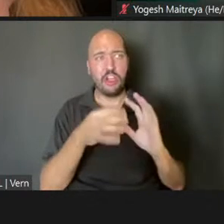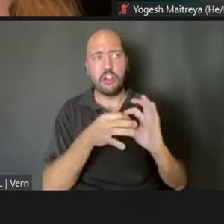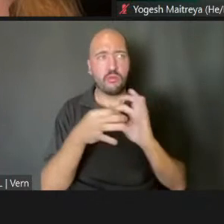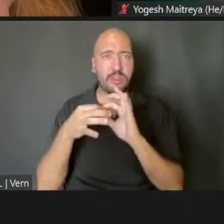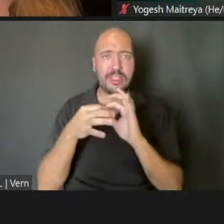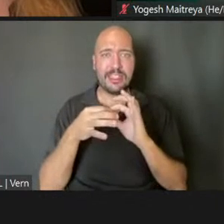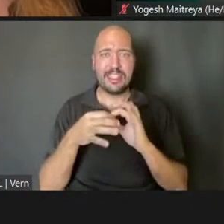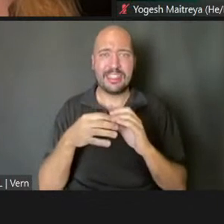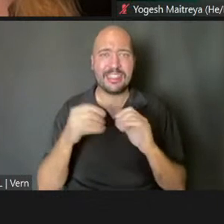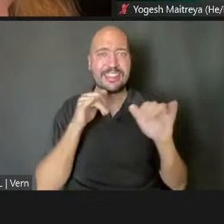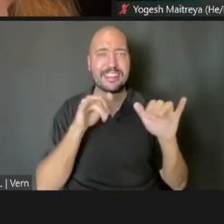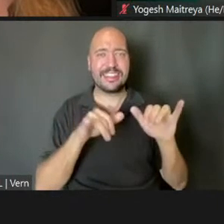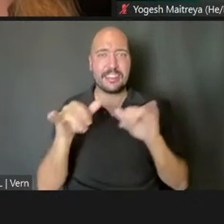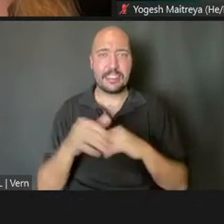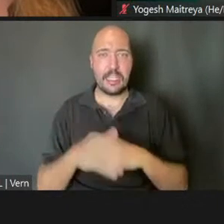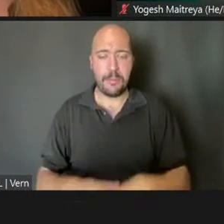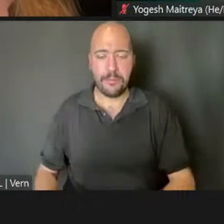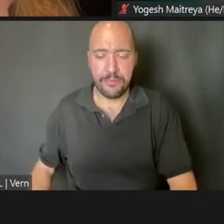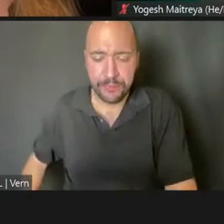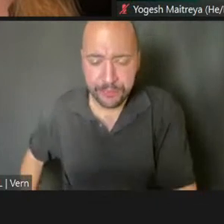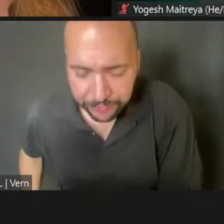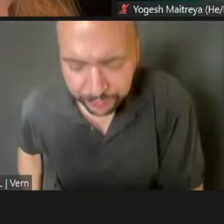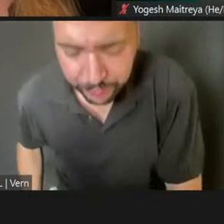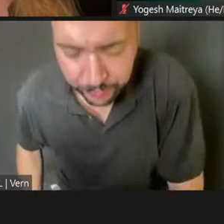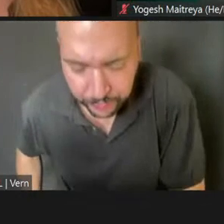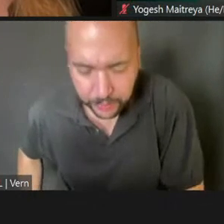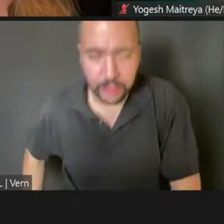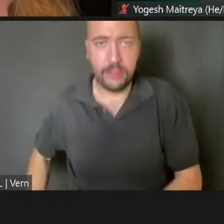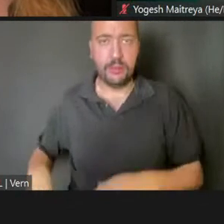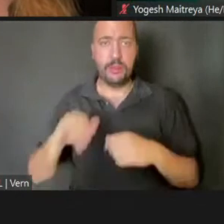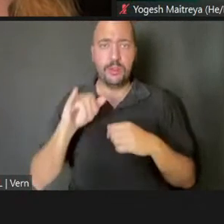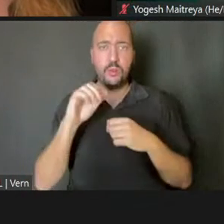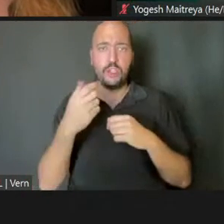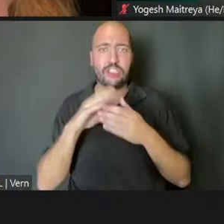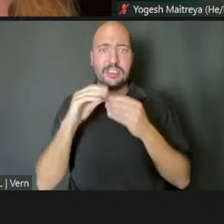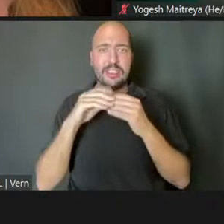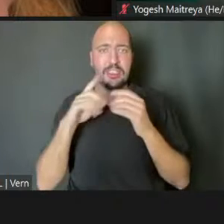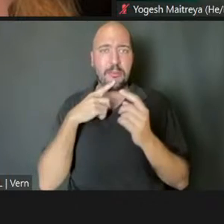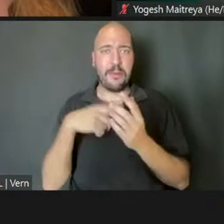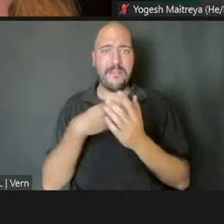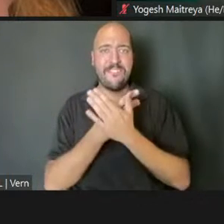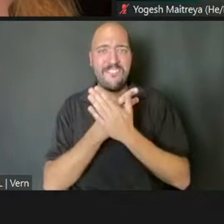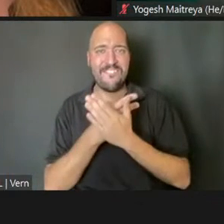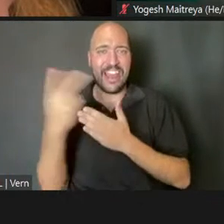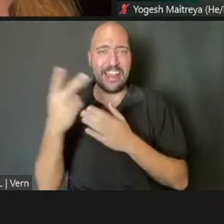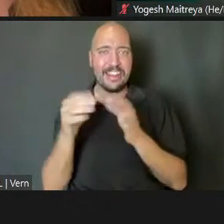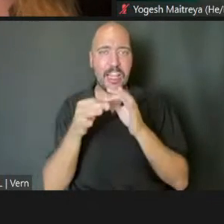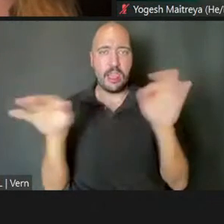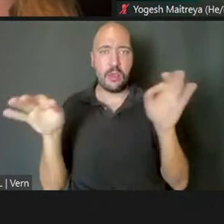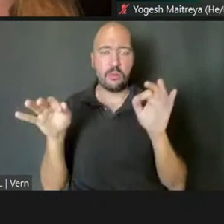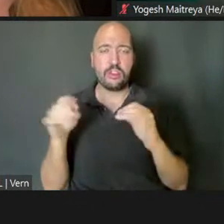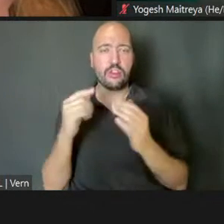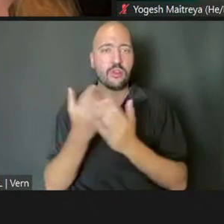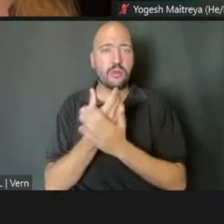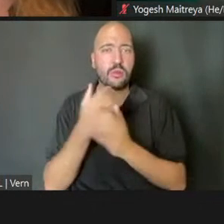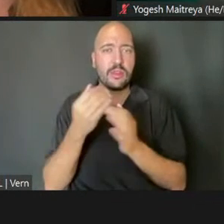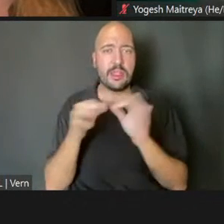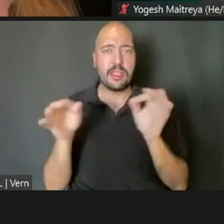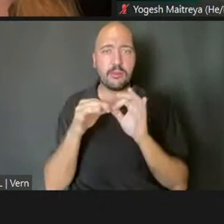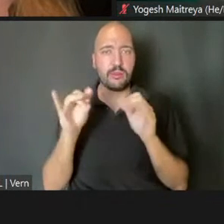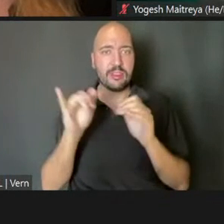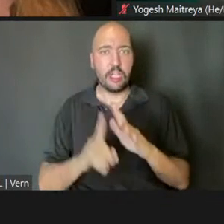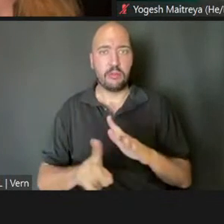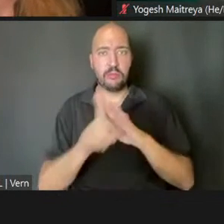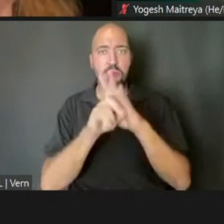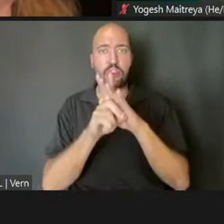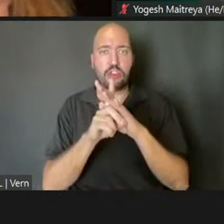And it's the same when Yogesh tells us about failed language. The new languages that